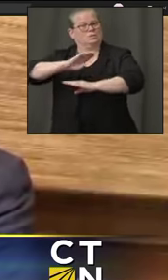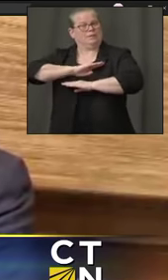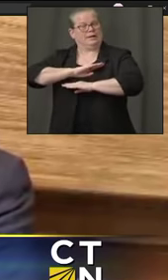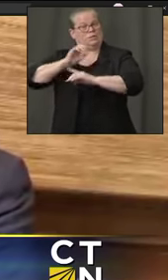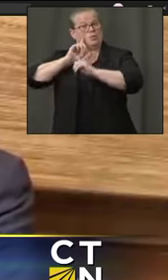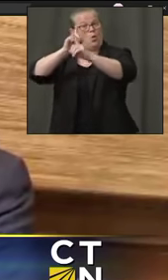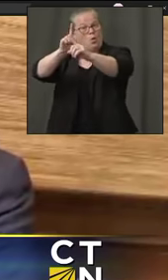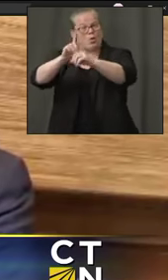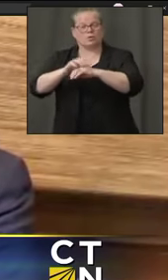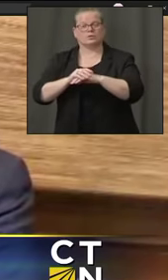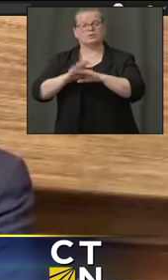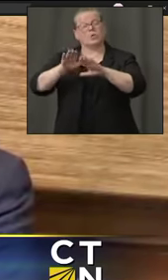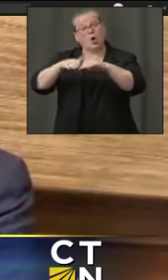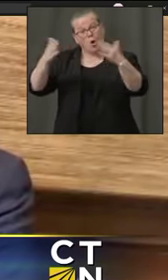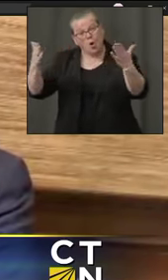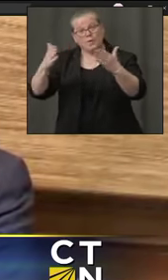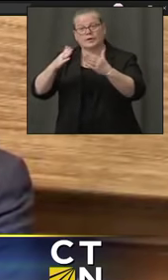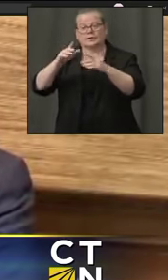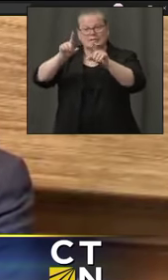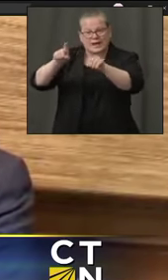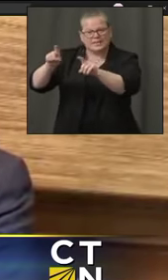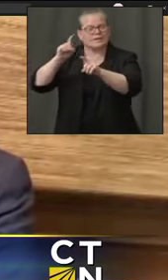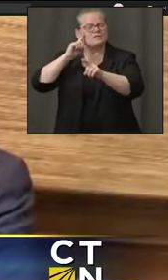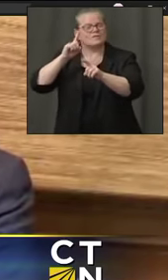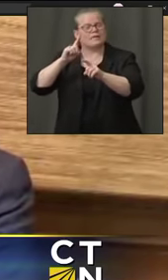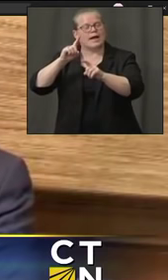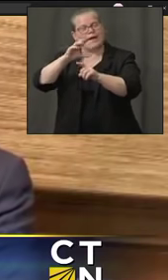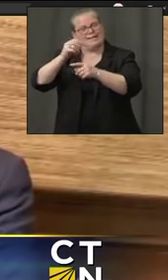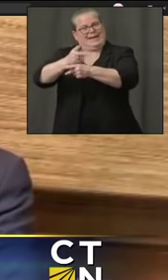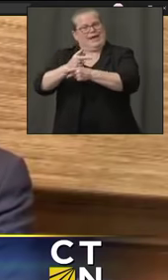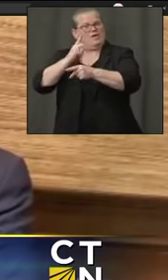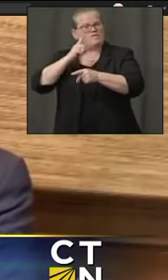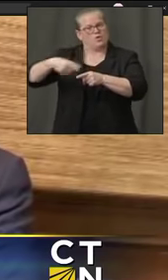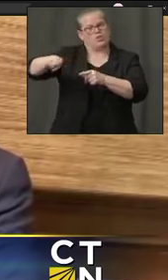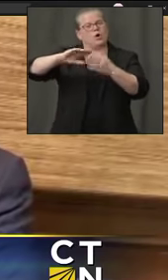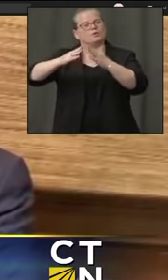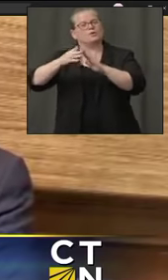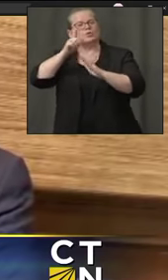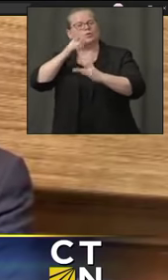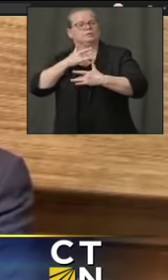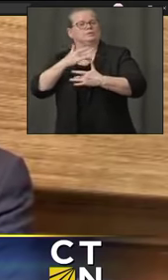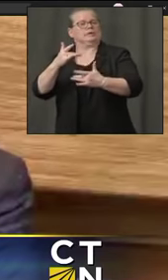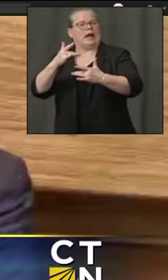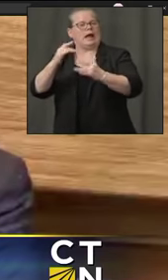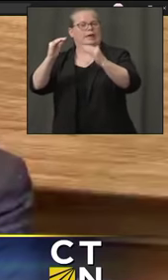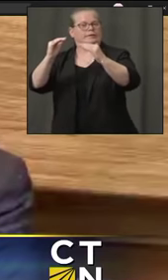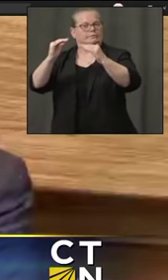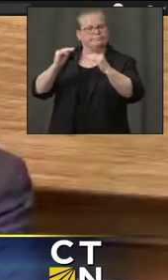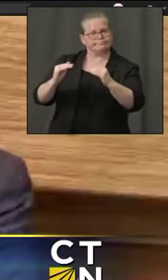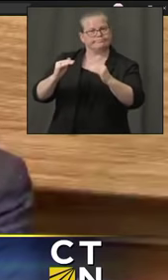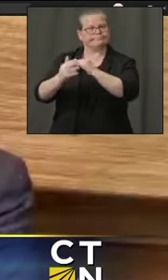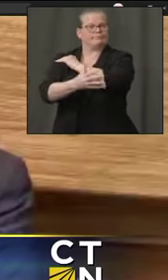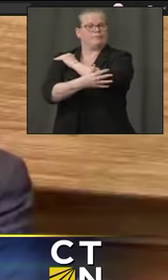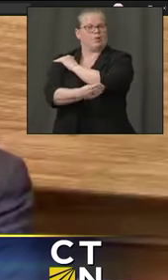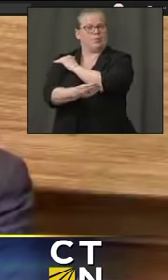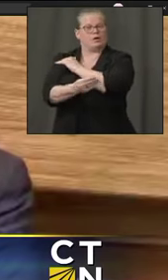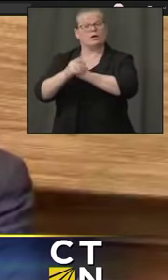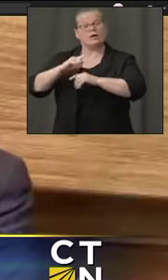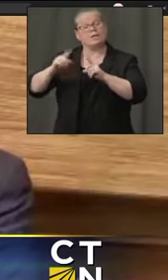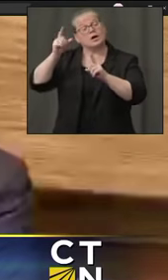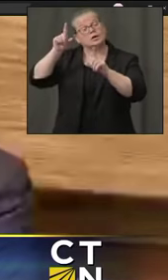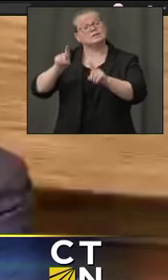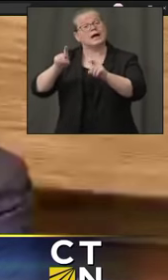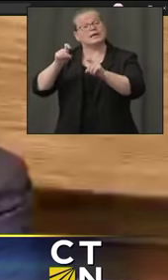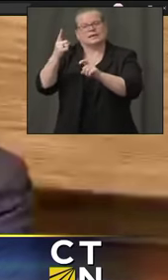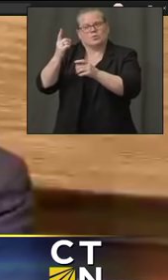and necessary care for historically underserved communities. But the testing effort is just one aspect of what we've been